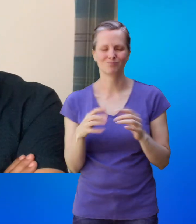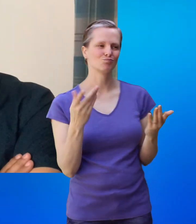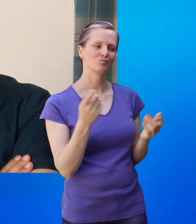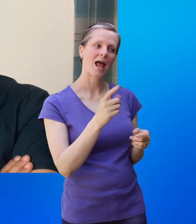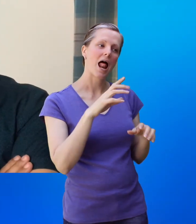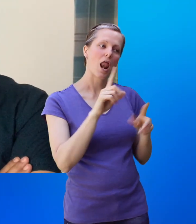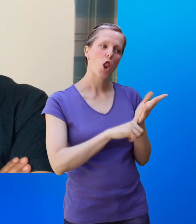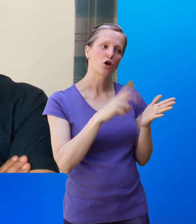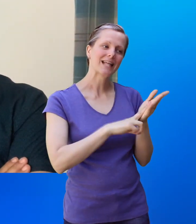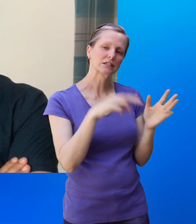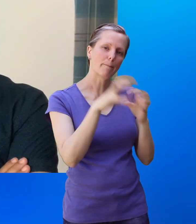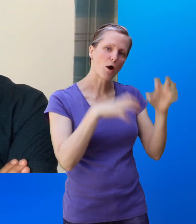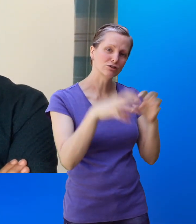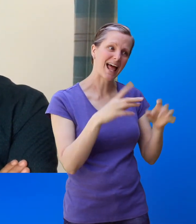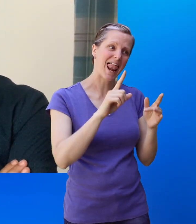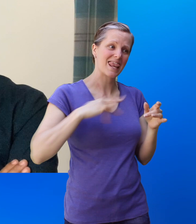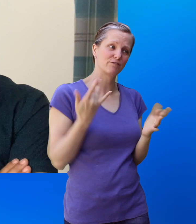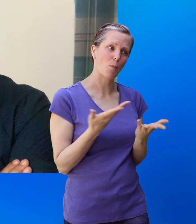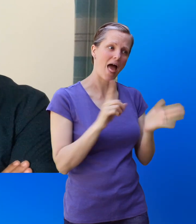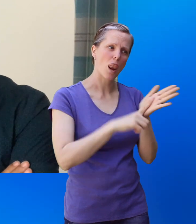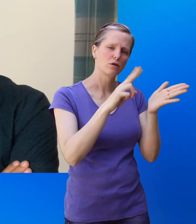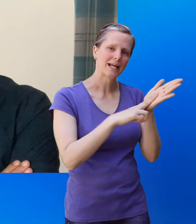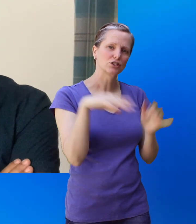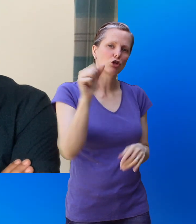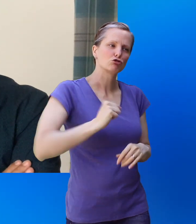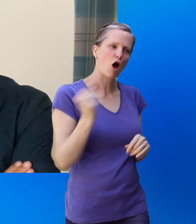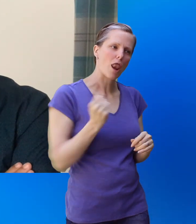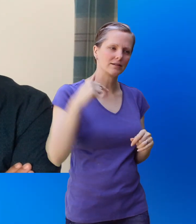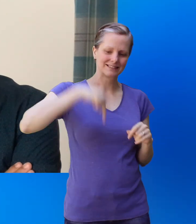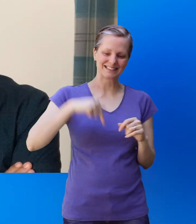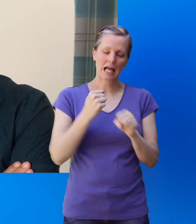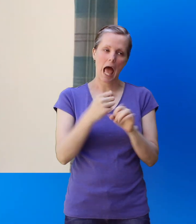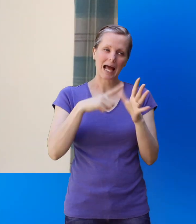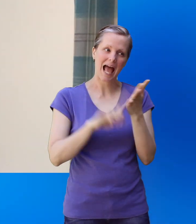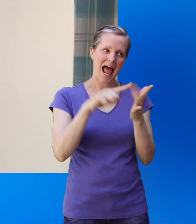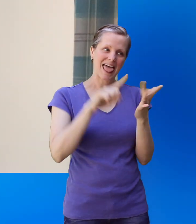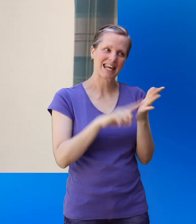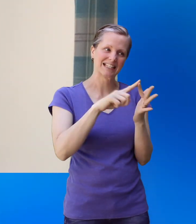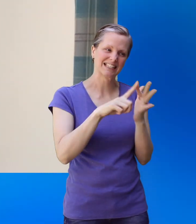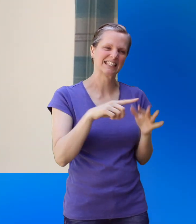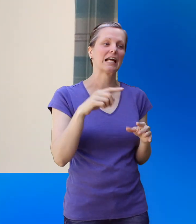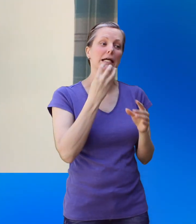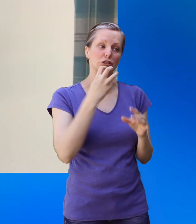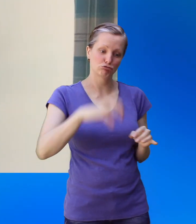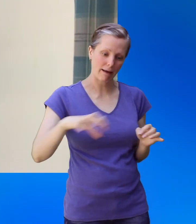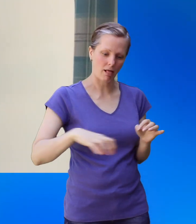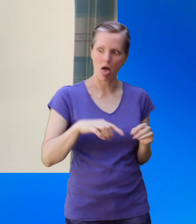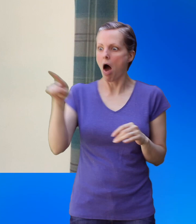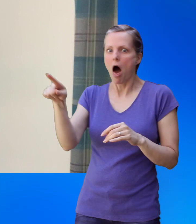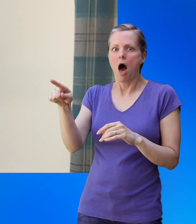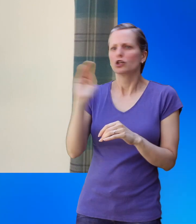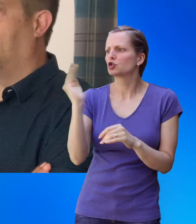Loch Ness Monster lives in Loch Ness, Scotland. This is Galilee, Israel. Oh yeah, well in that case,